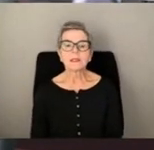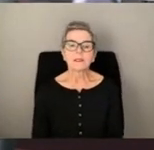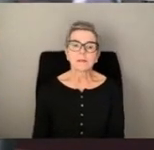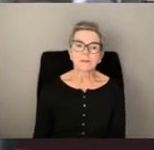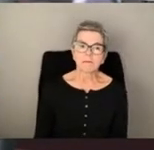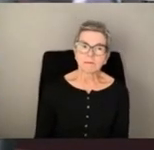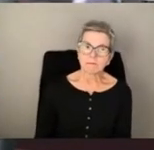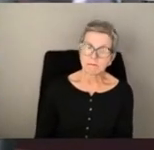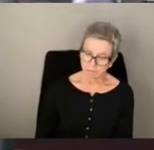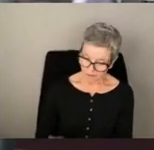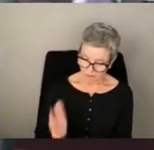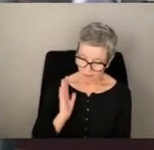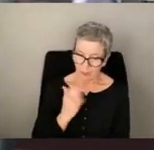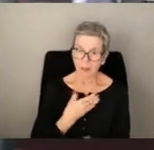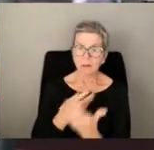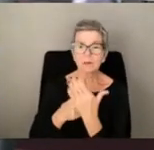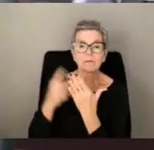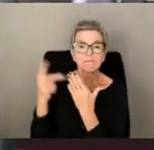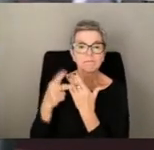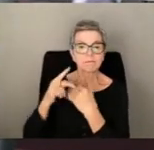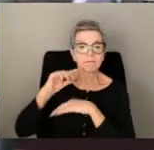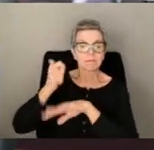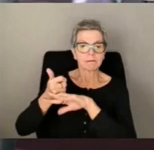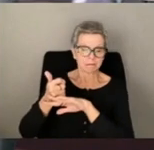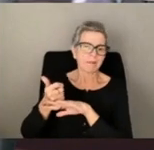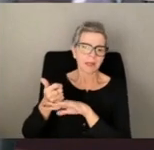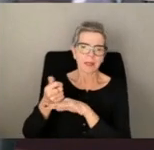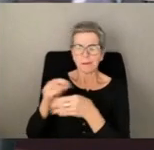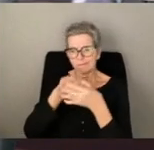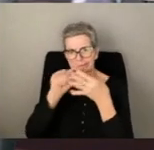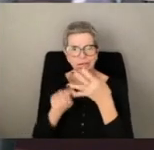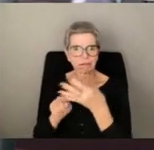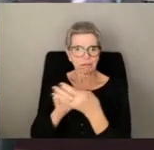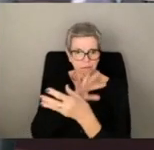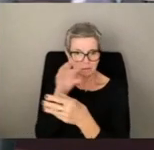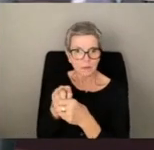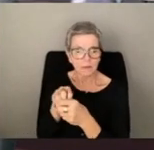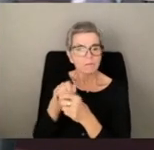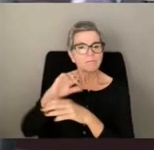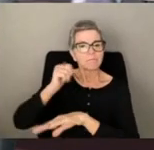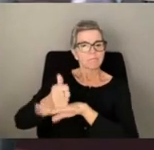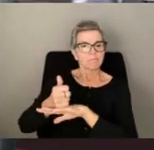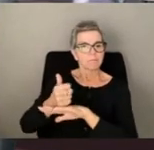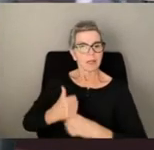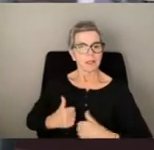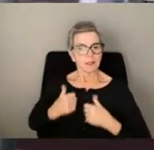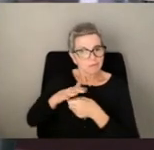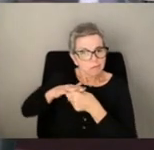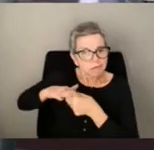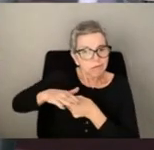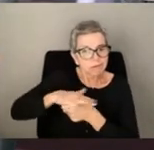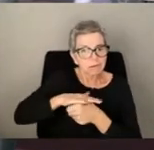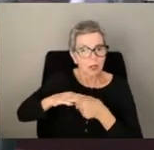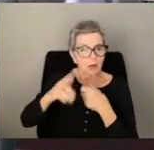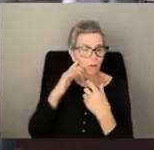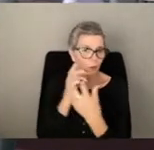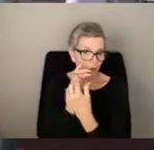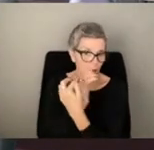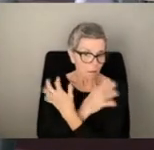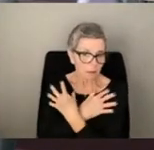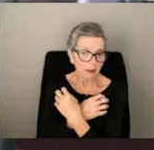is a multifaceted approach. We believe in creating habitat for grizzly bears. We believe in educating the public on how